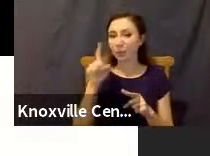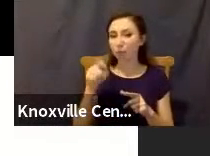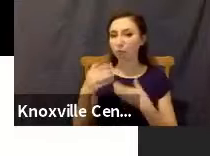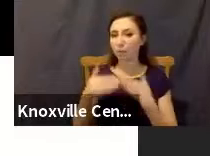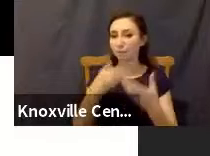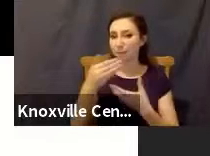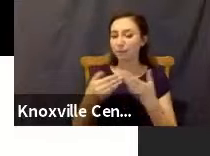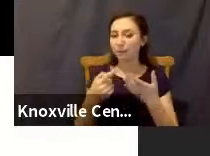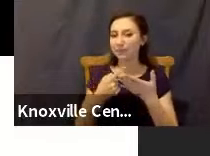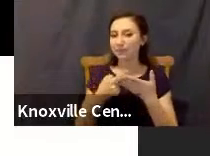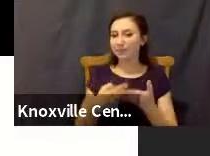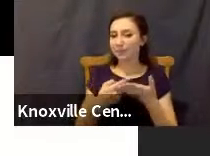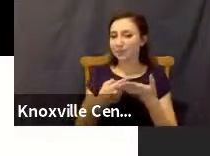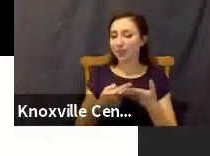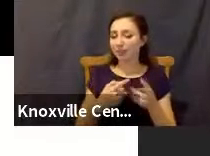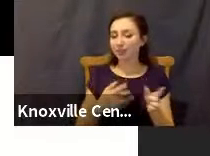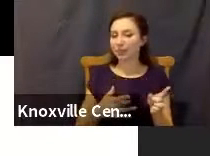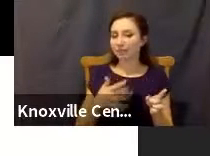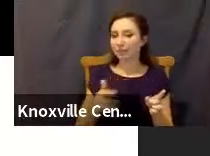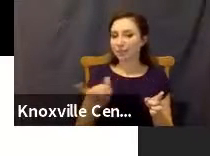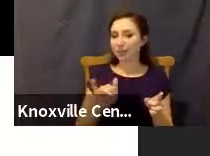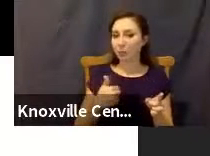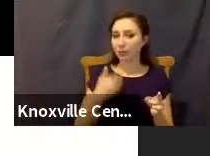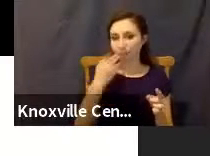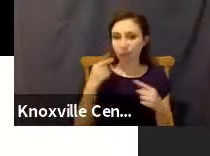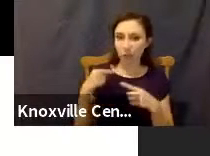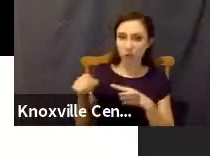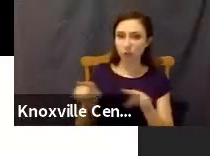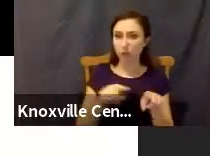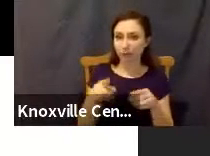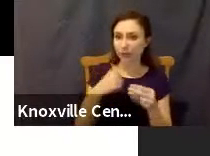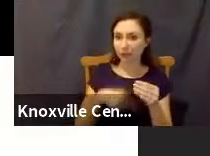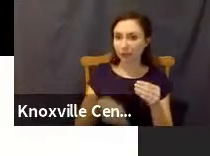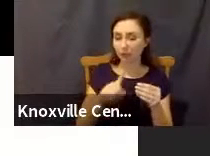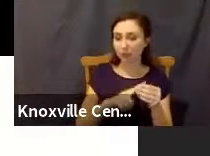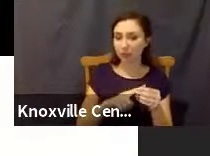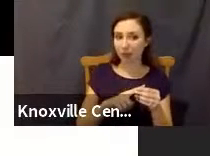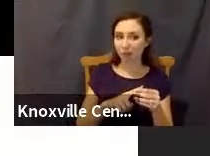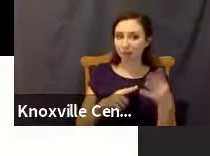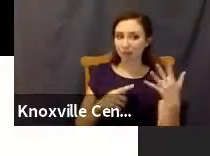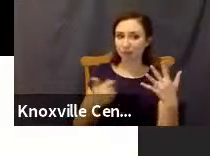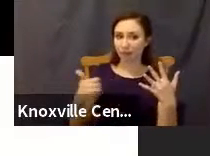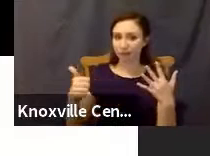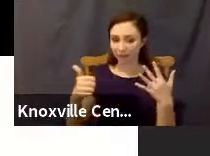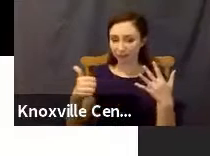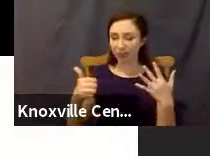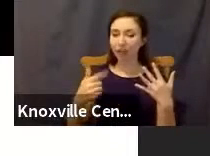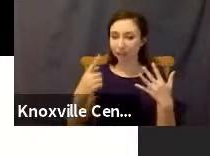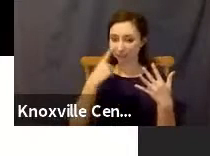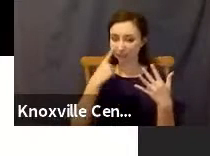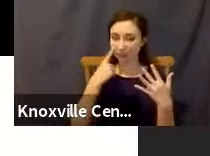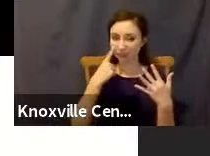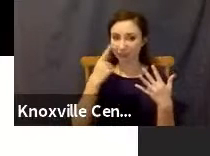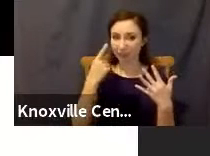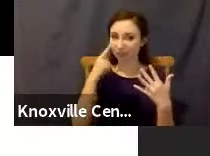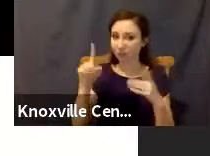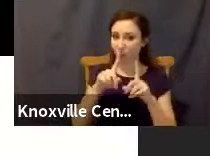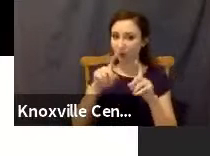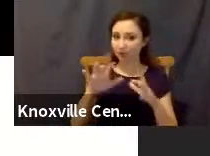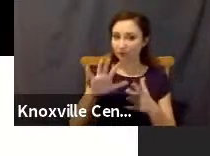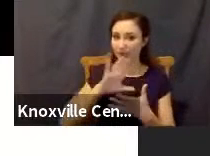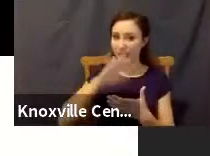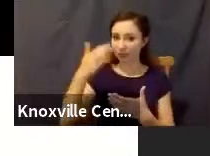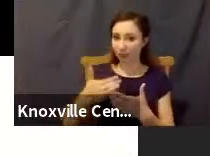as we discussed, it seems like there's a consensus about the 5 and 10 and probably dropping testing volume.